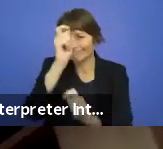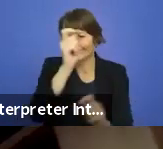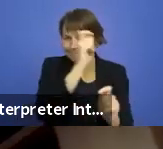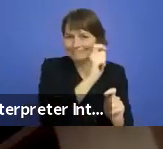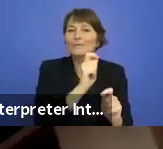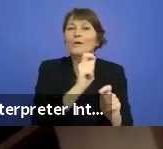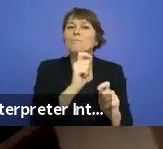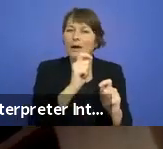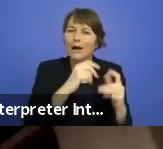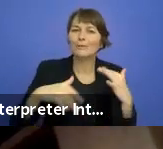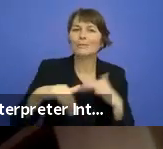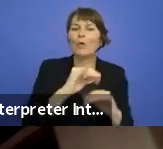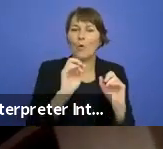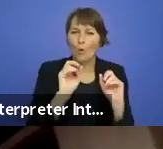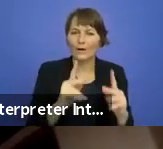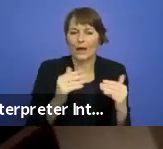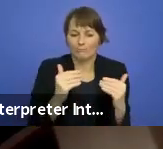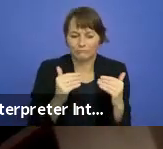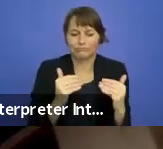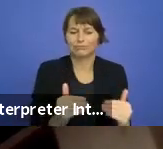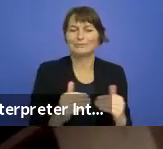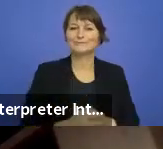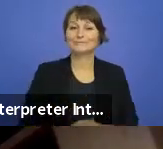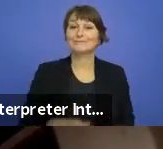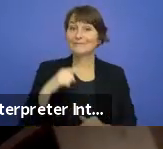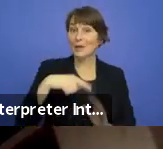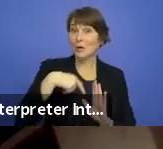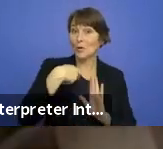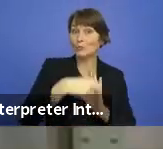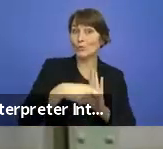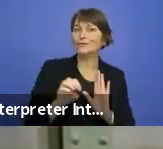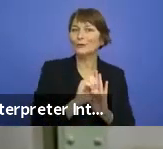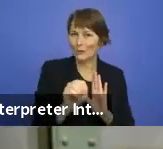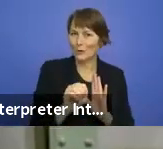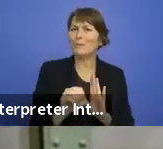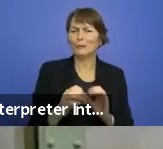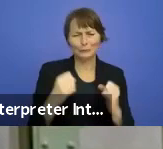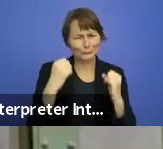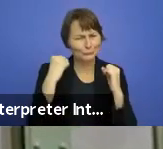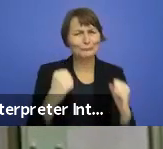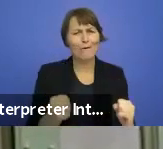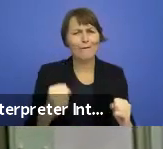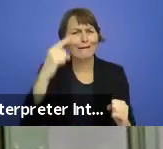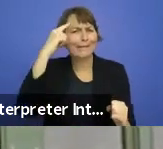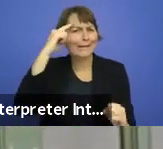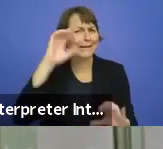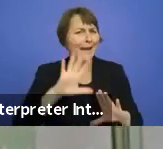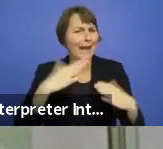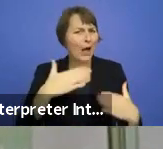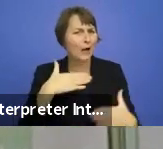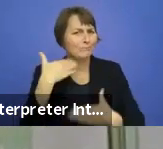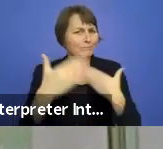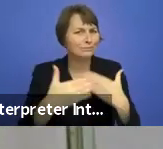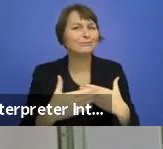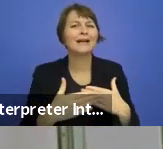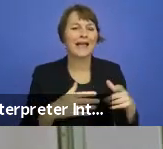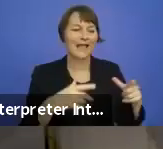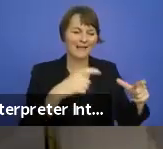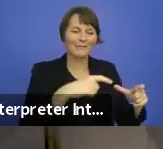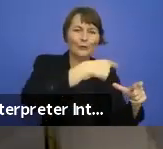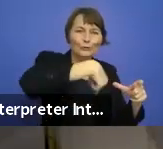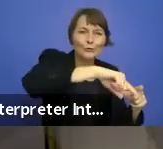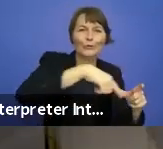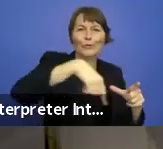fuelled by artists drawing circles in sand. Barbara Frey was carefully constructing an intimate musical internal